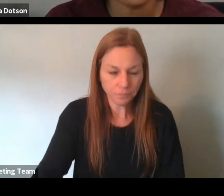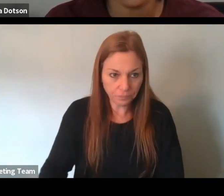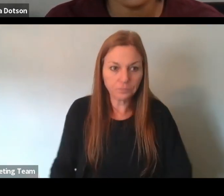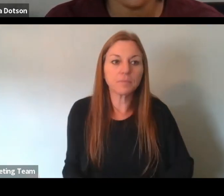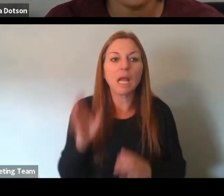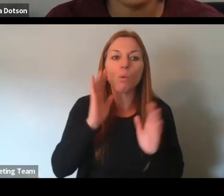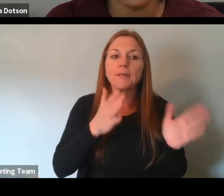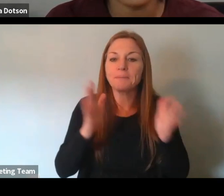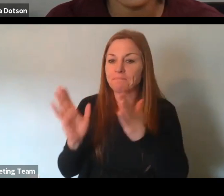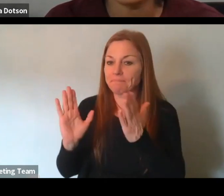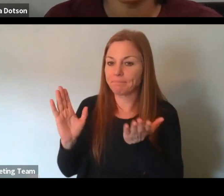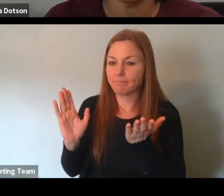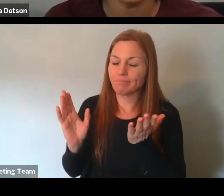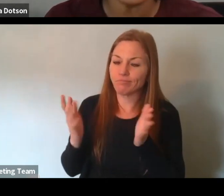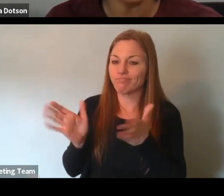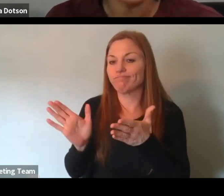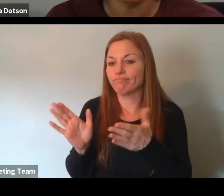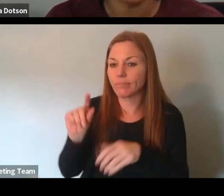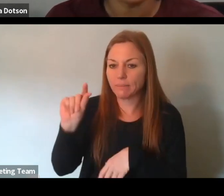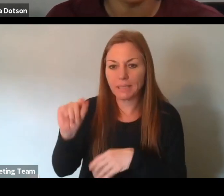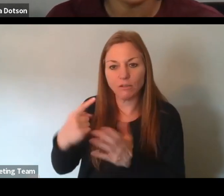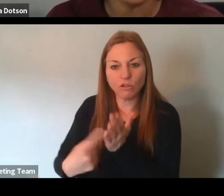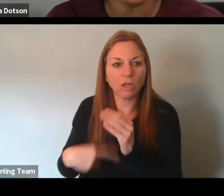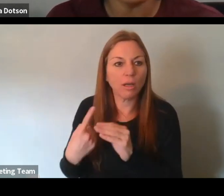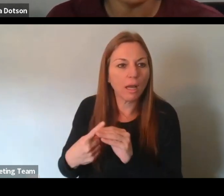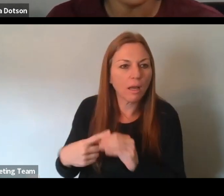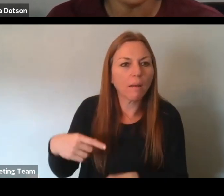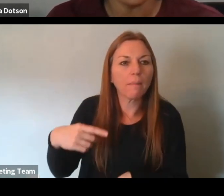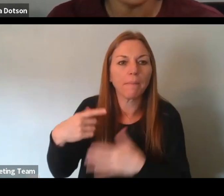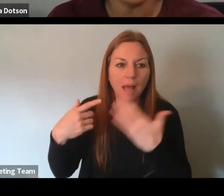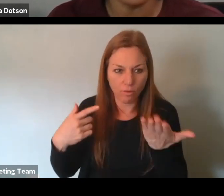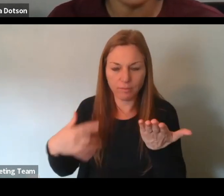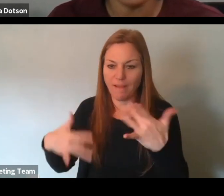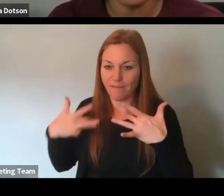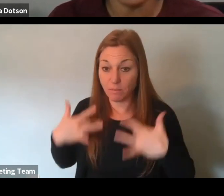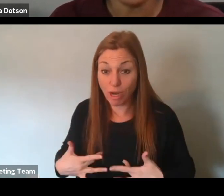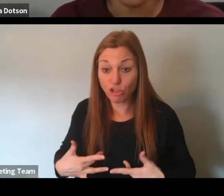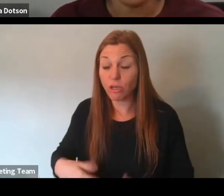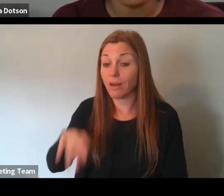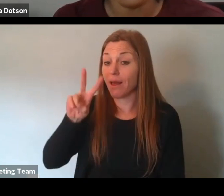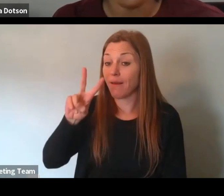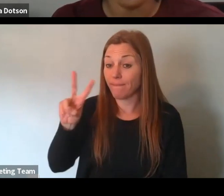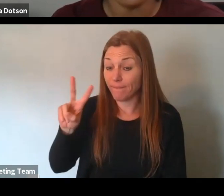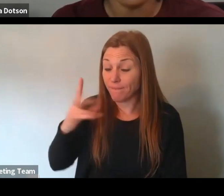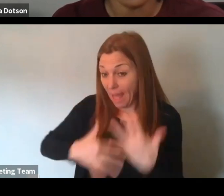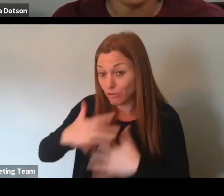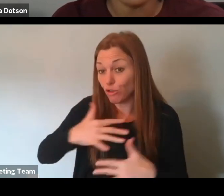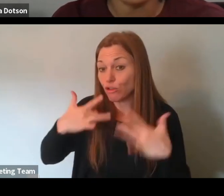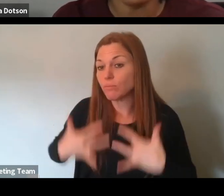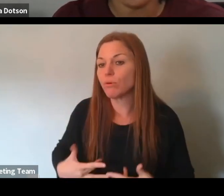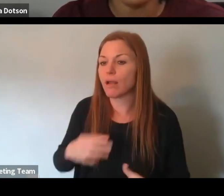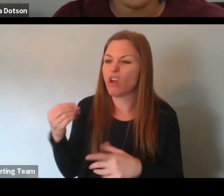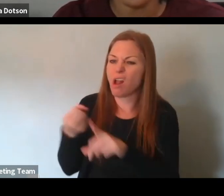explain a little bit about vascular depression and what exactly that is. I know some of you had a chance to read